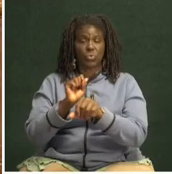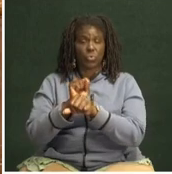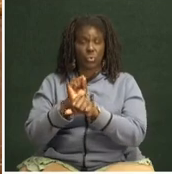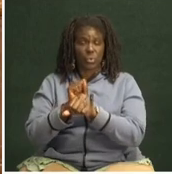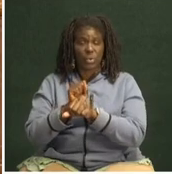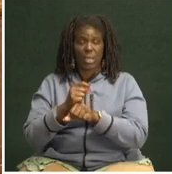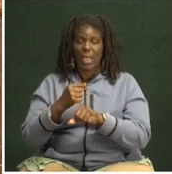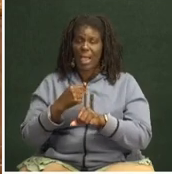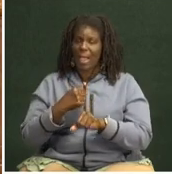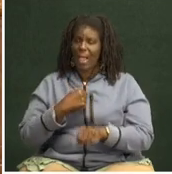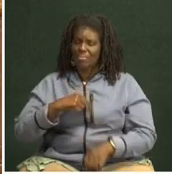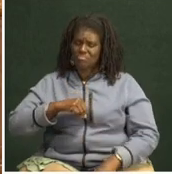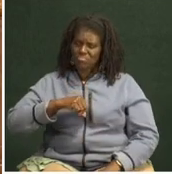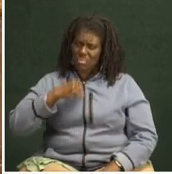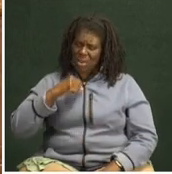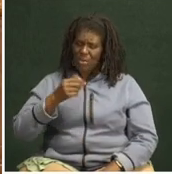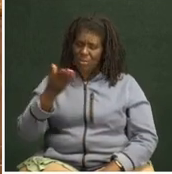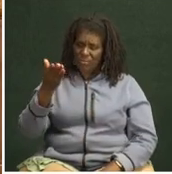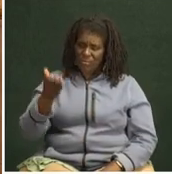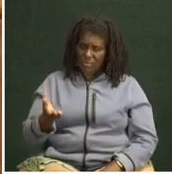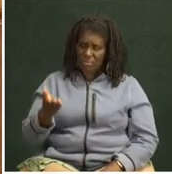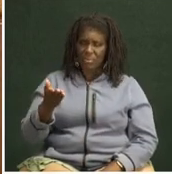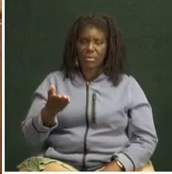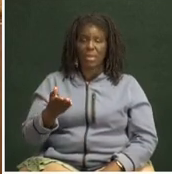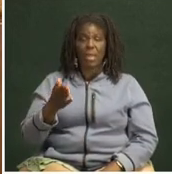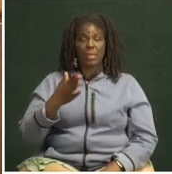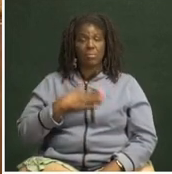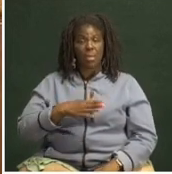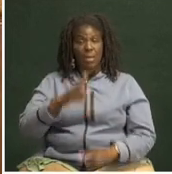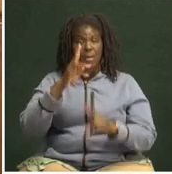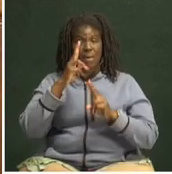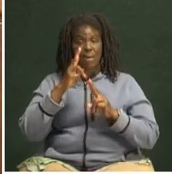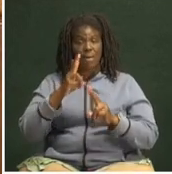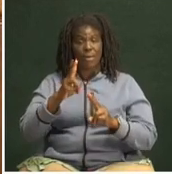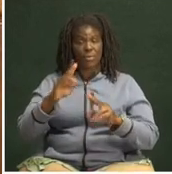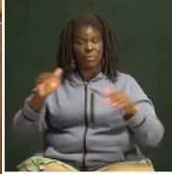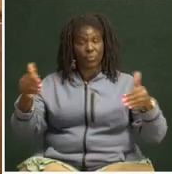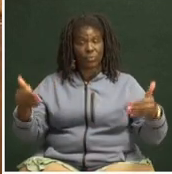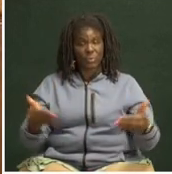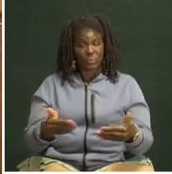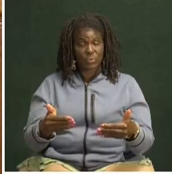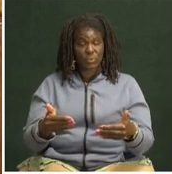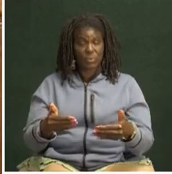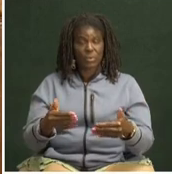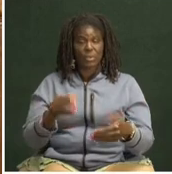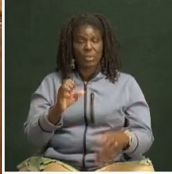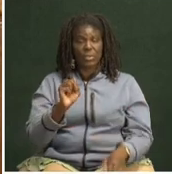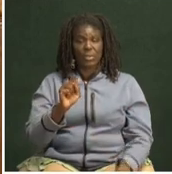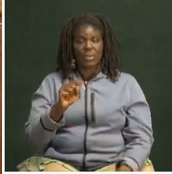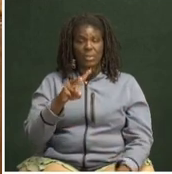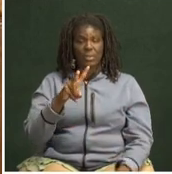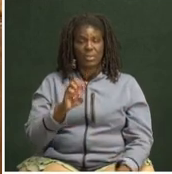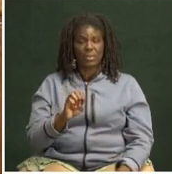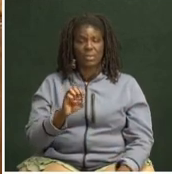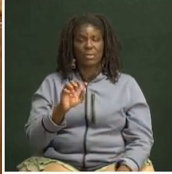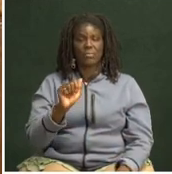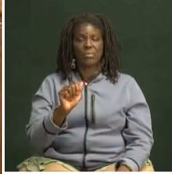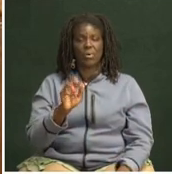am extremely proud of him. It is an honor to introduce Steve